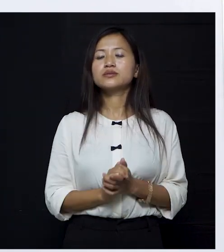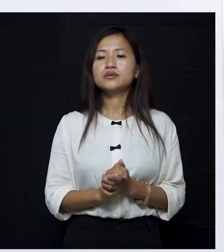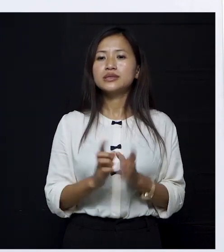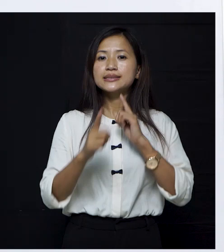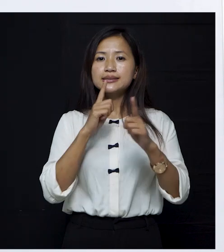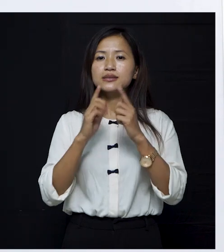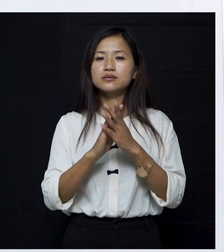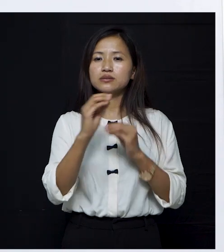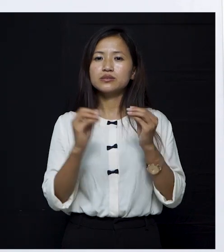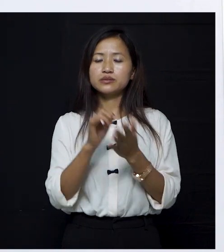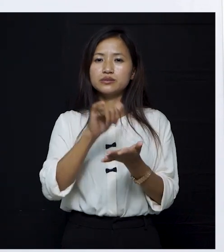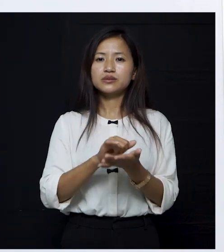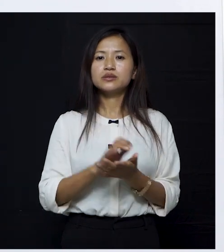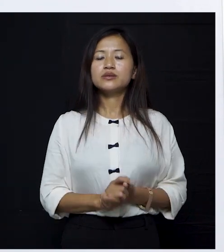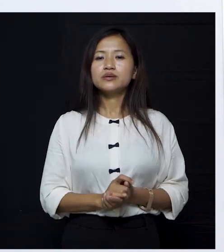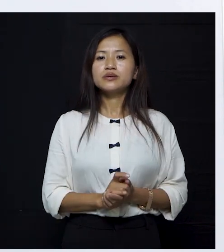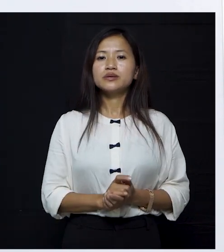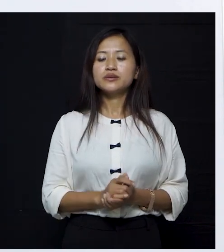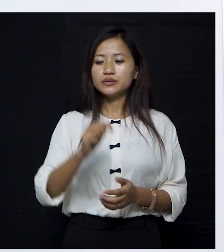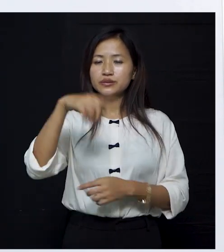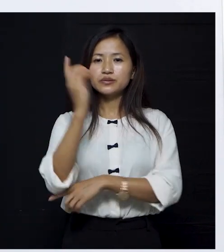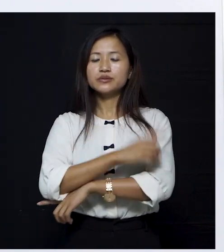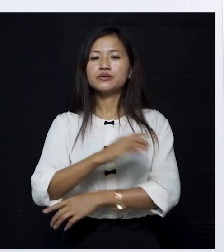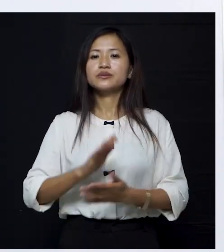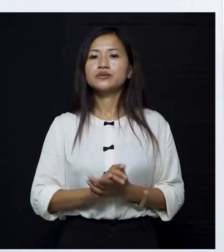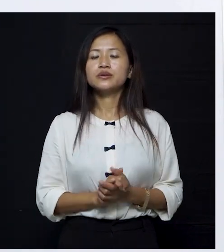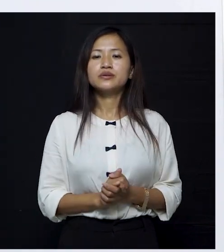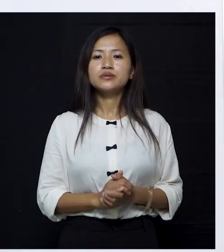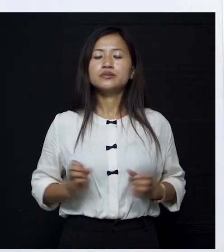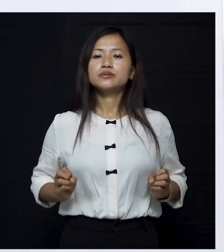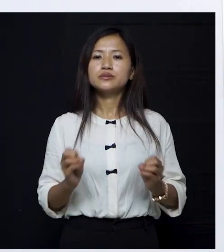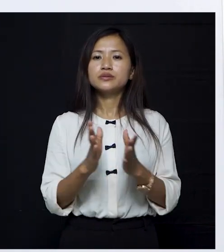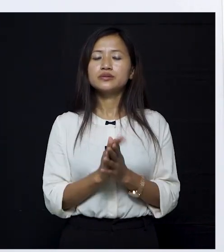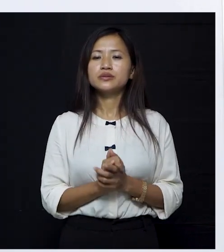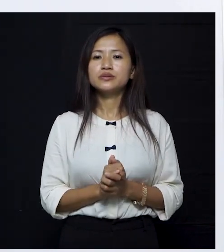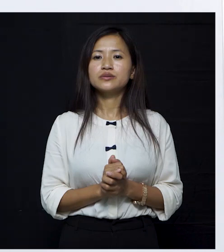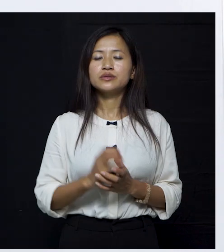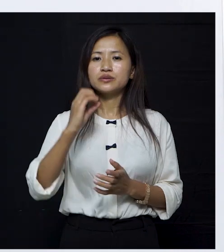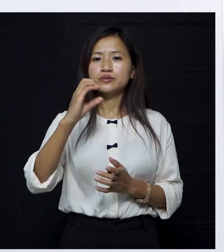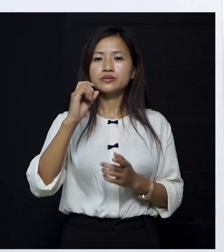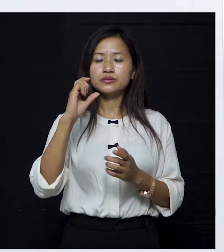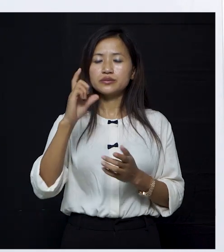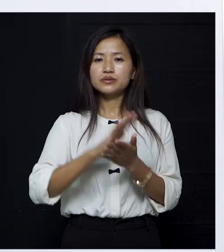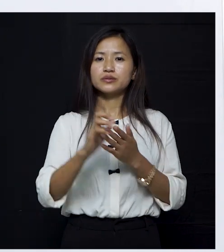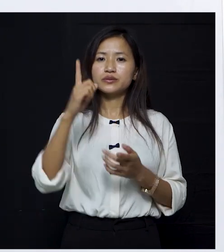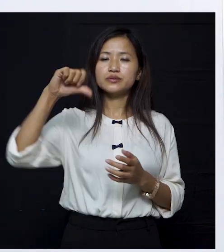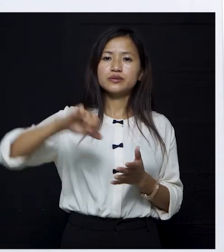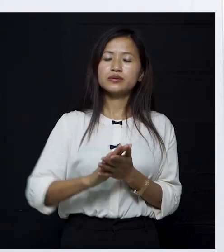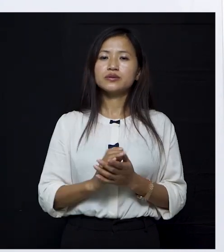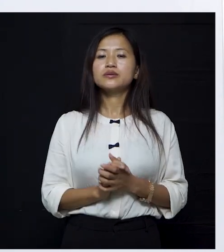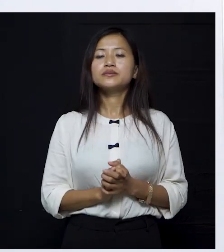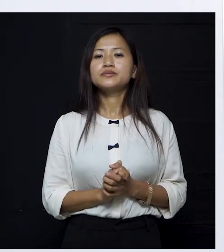be discussing about that, okay? So today we have already started with, as I've said, chapter 19, consumer